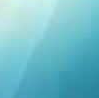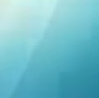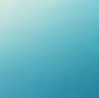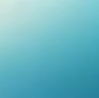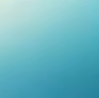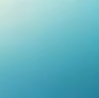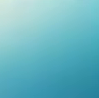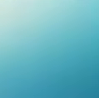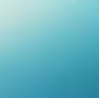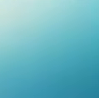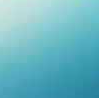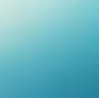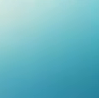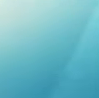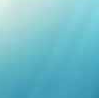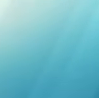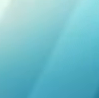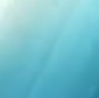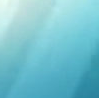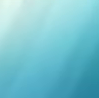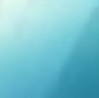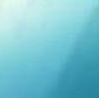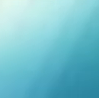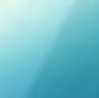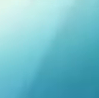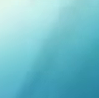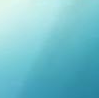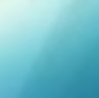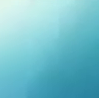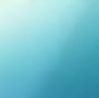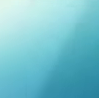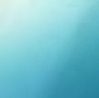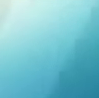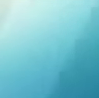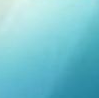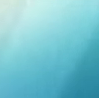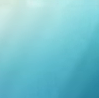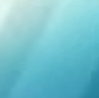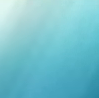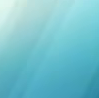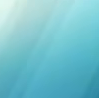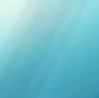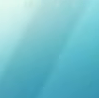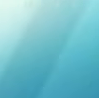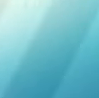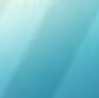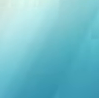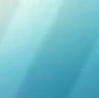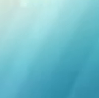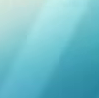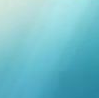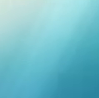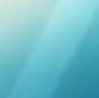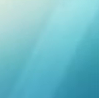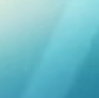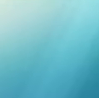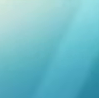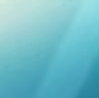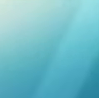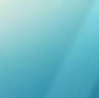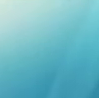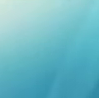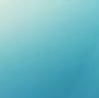as it is the main responsibility of the Thai embassies and the diplomats abroad to take care and look after the well-being of the Thai